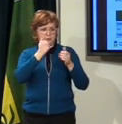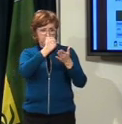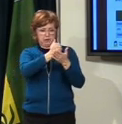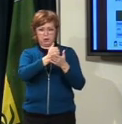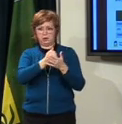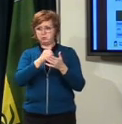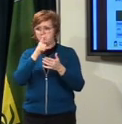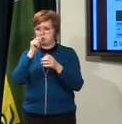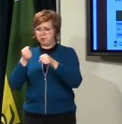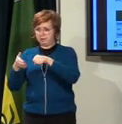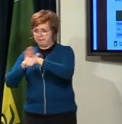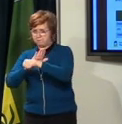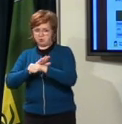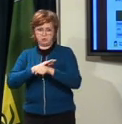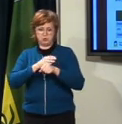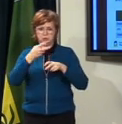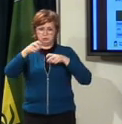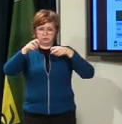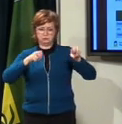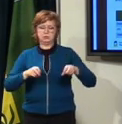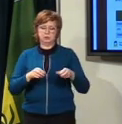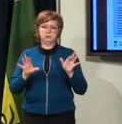occur over the coming weeks.